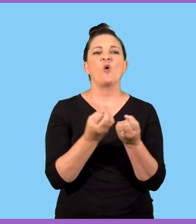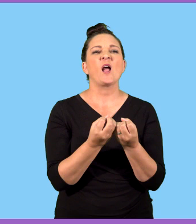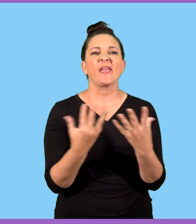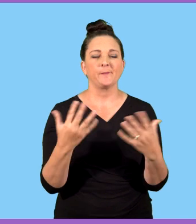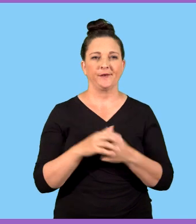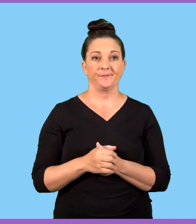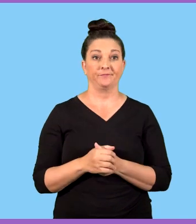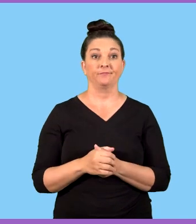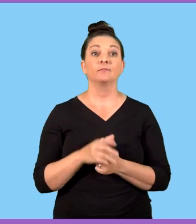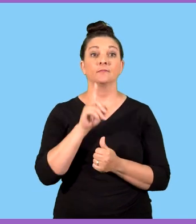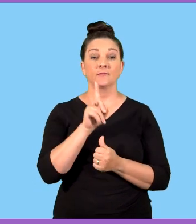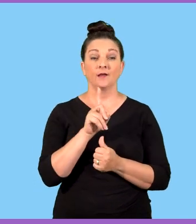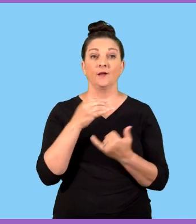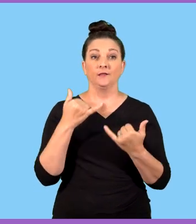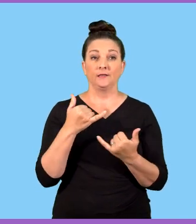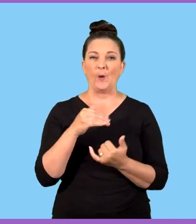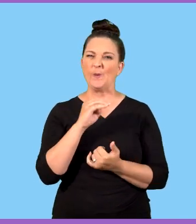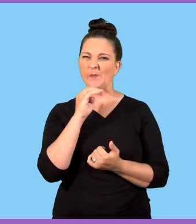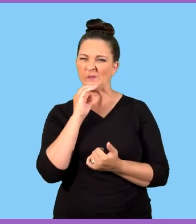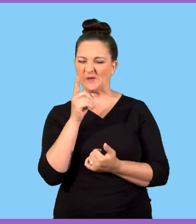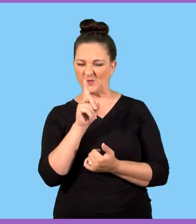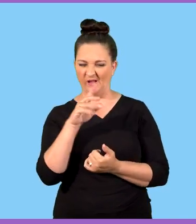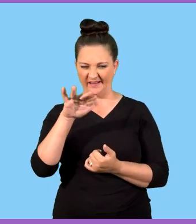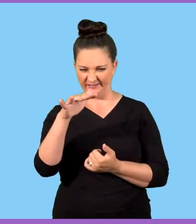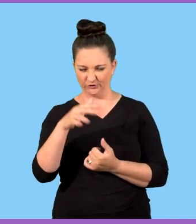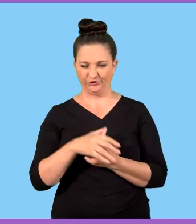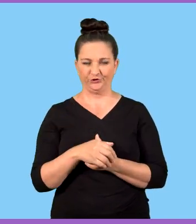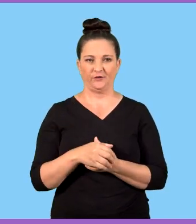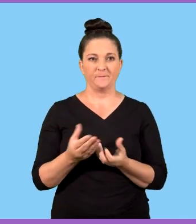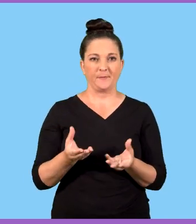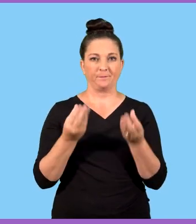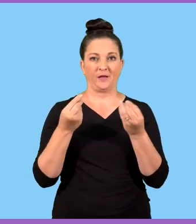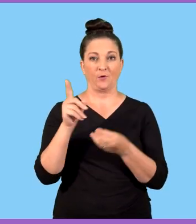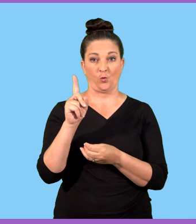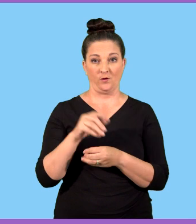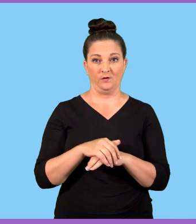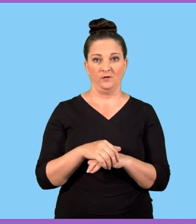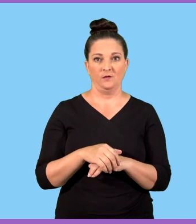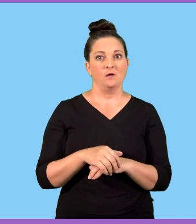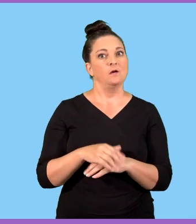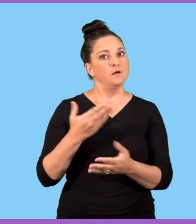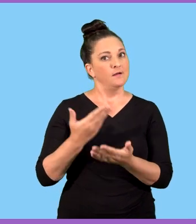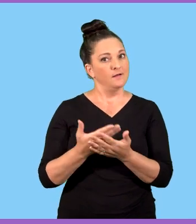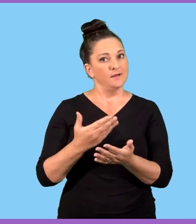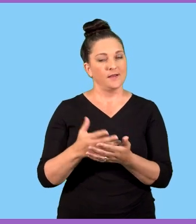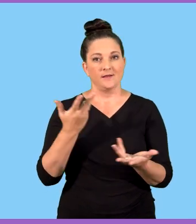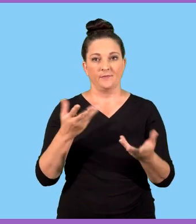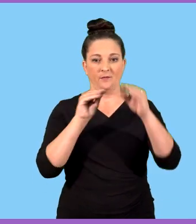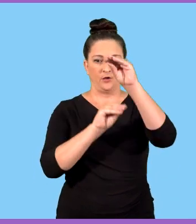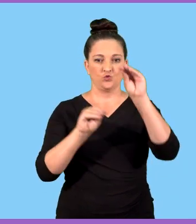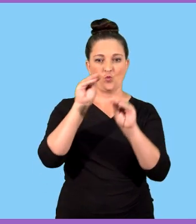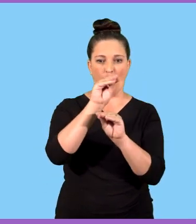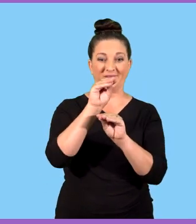Let's look at an example. Find the mean of the following data. And here a common error is swapping the numerator